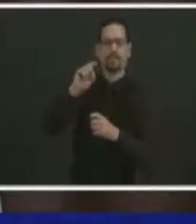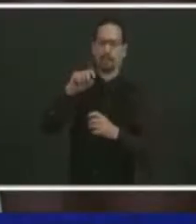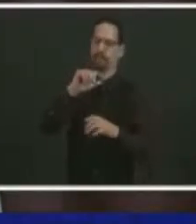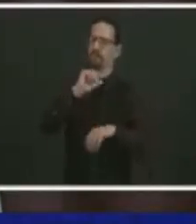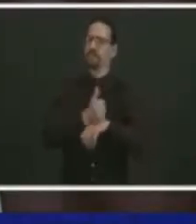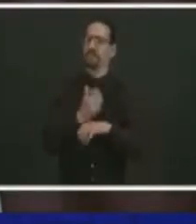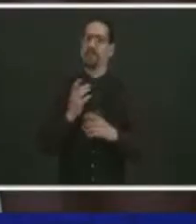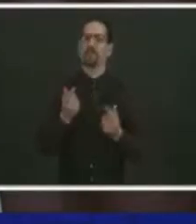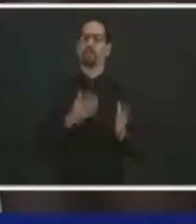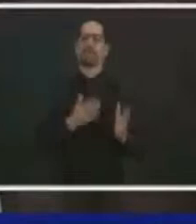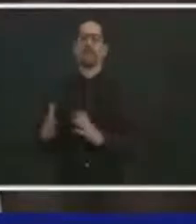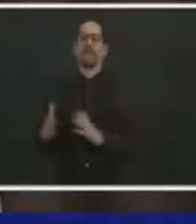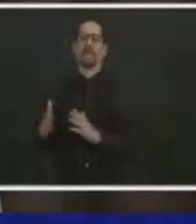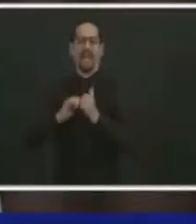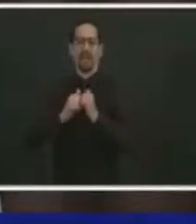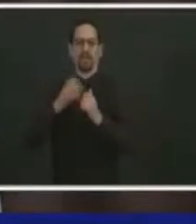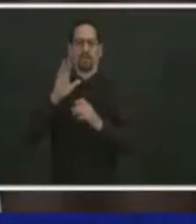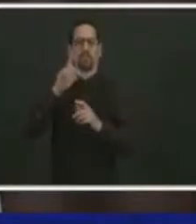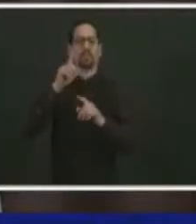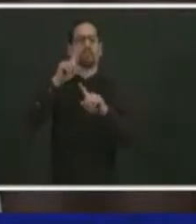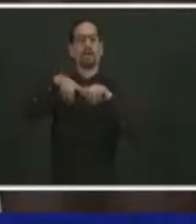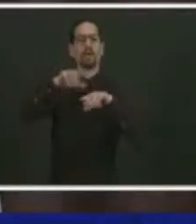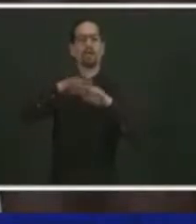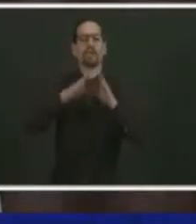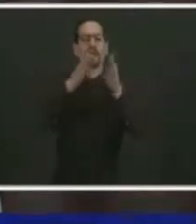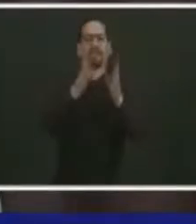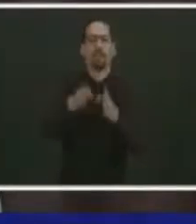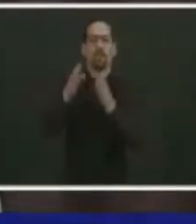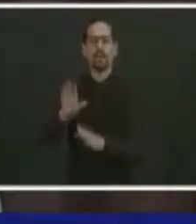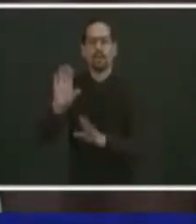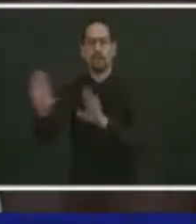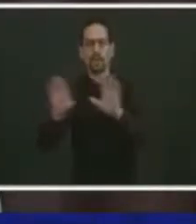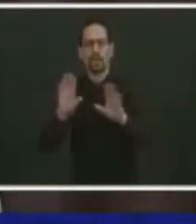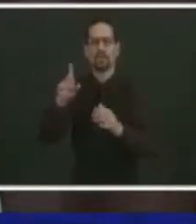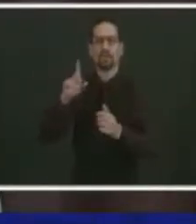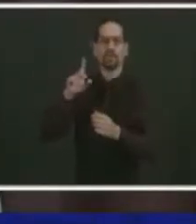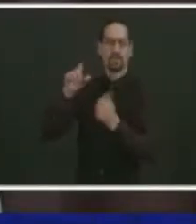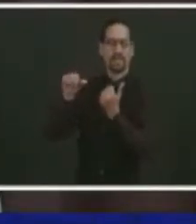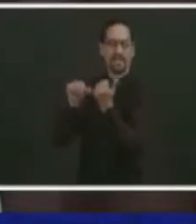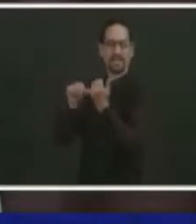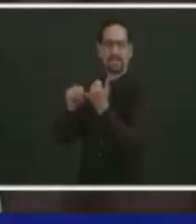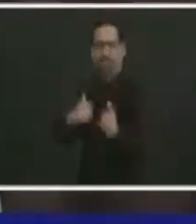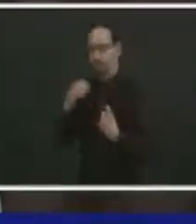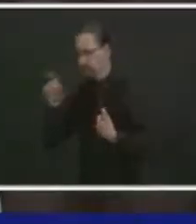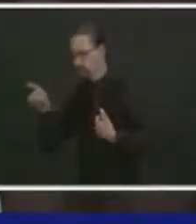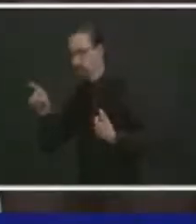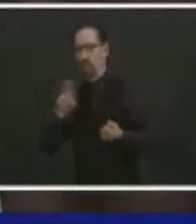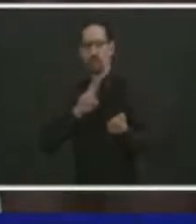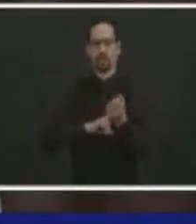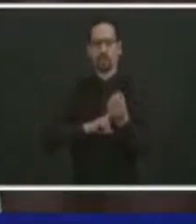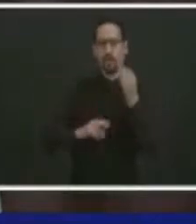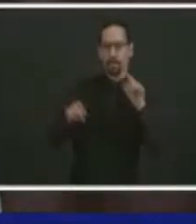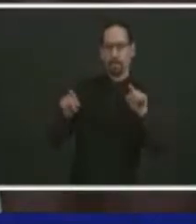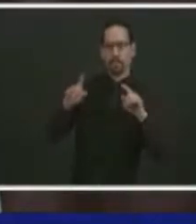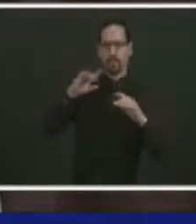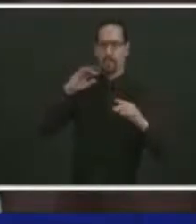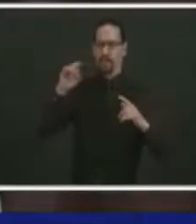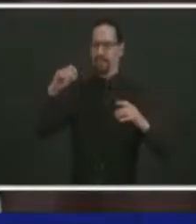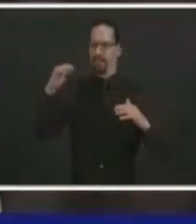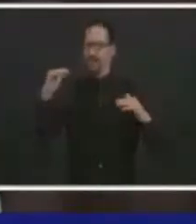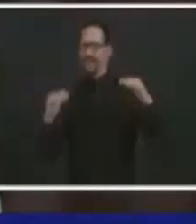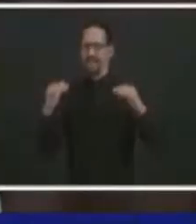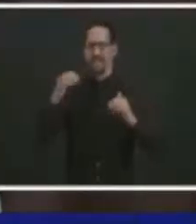facilities, nursing homes versus assisted living, will have different levels of capacity, different numbers of